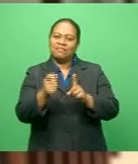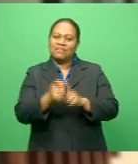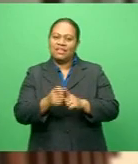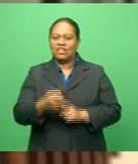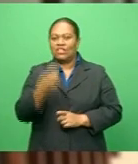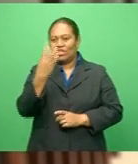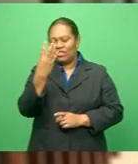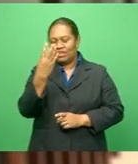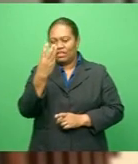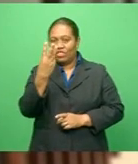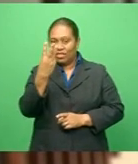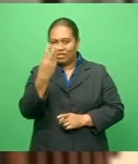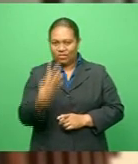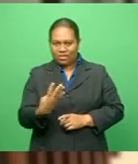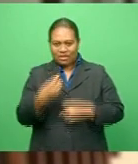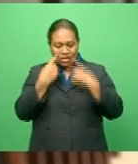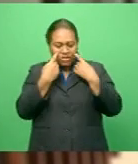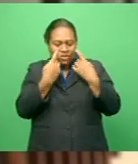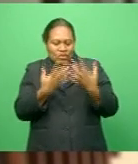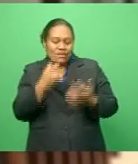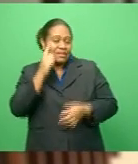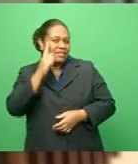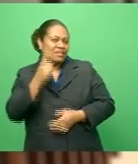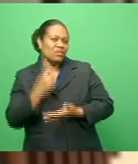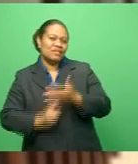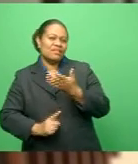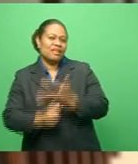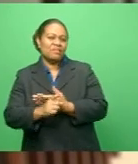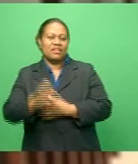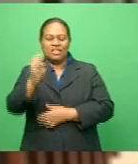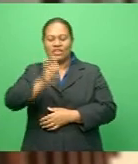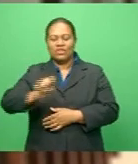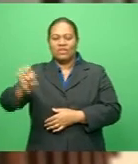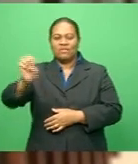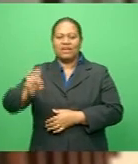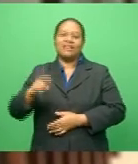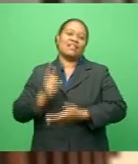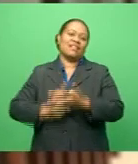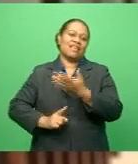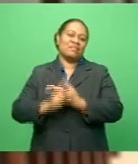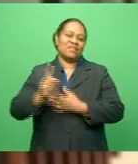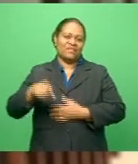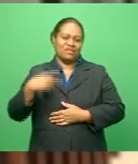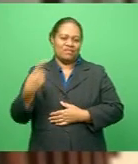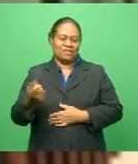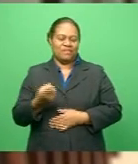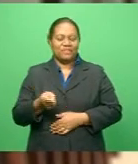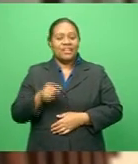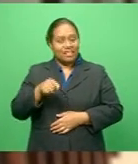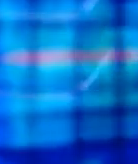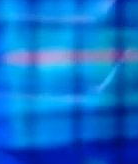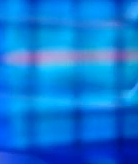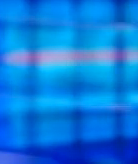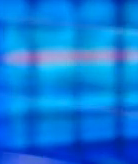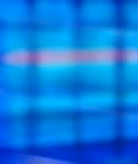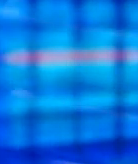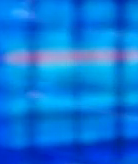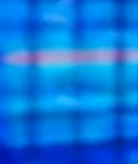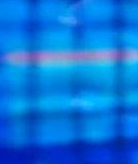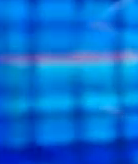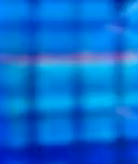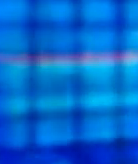quarter. So let's see how that sets the tone for our European counterparts tomorrow. But for now, that's all from your HFC Bank.